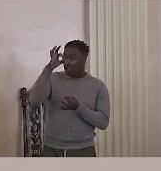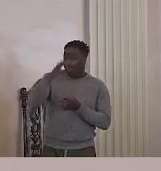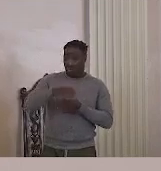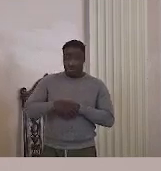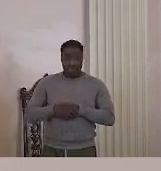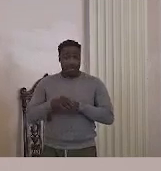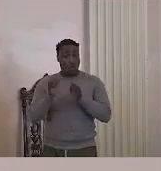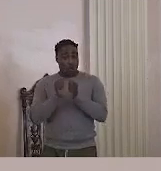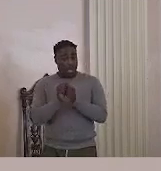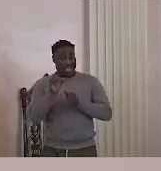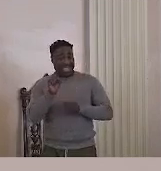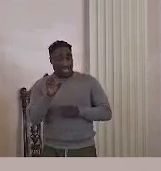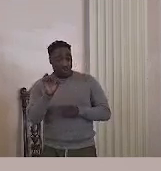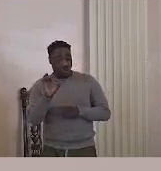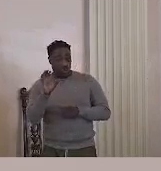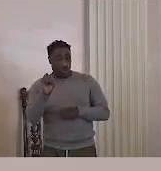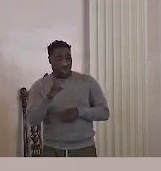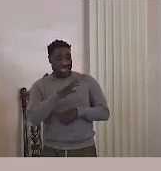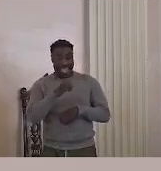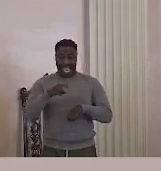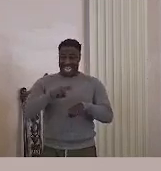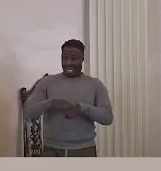and nature first.